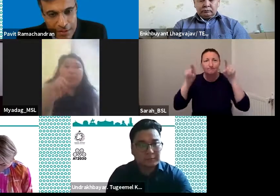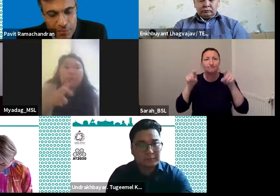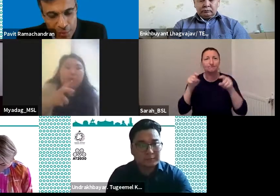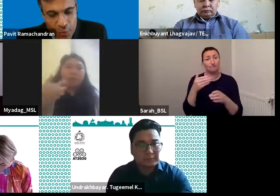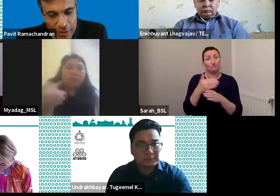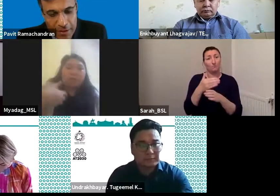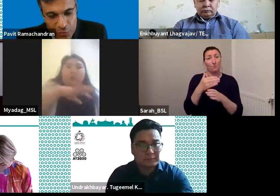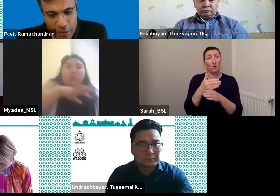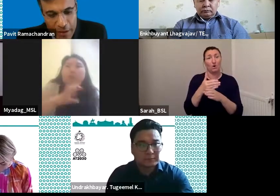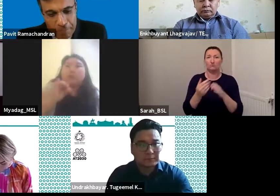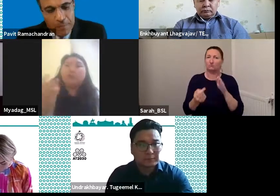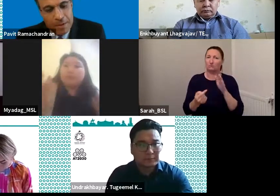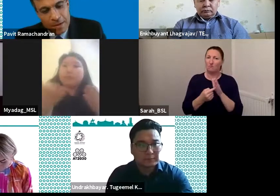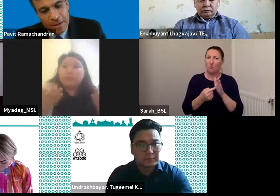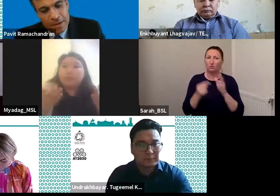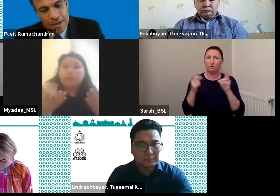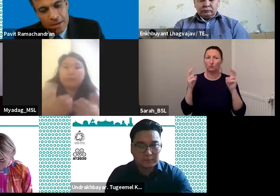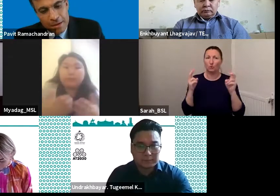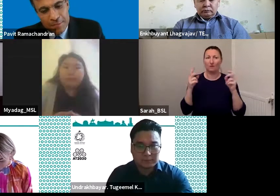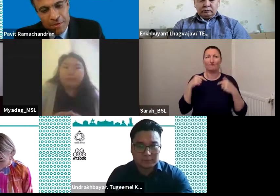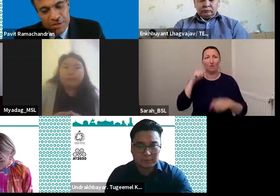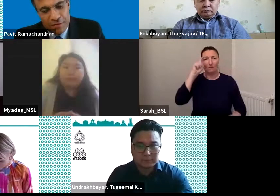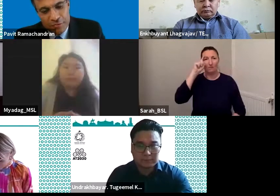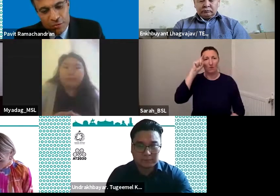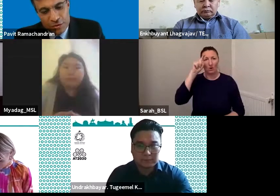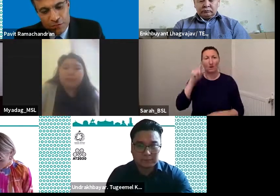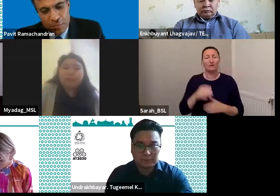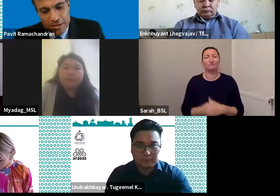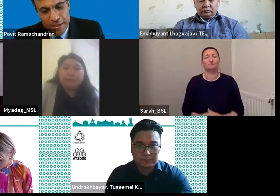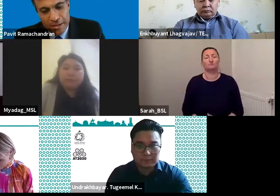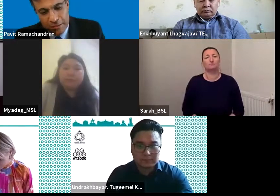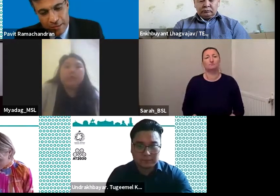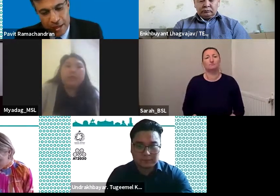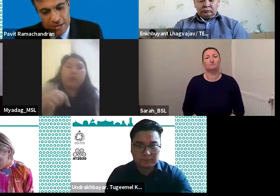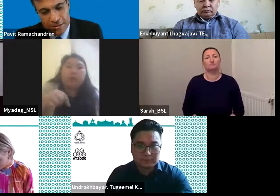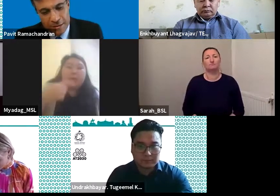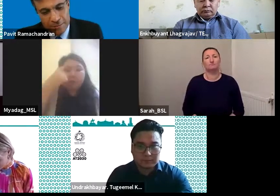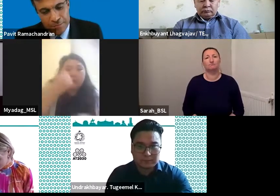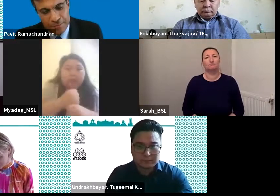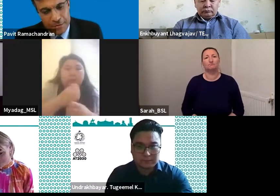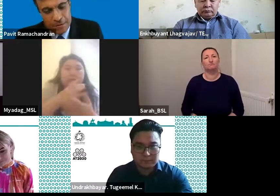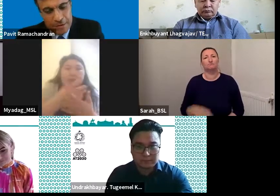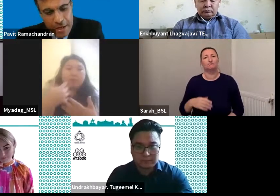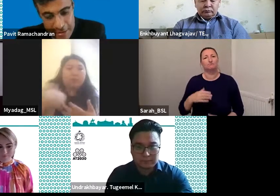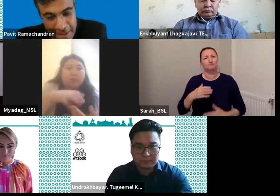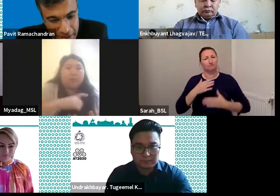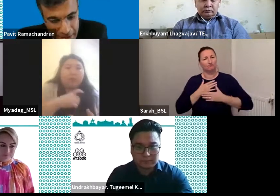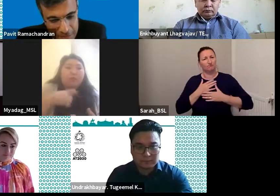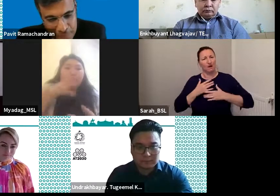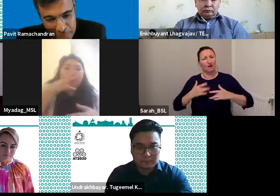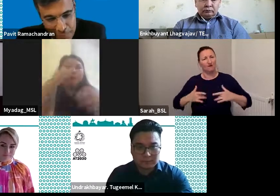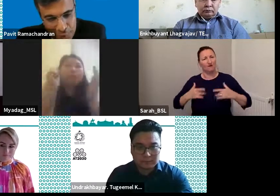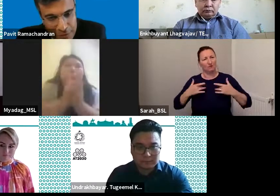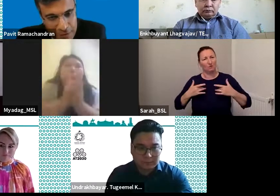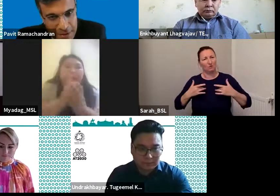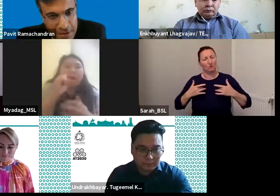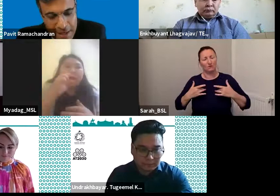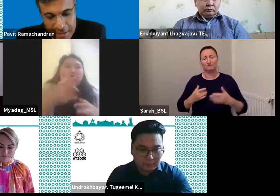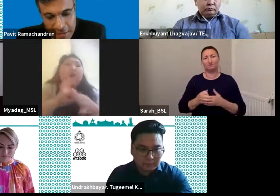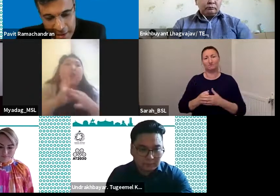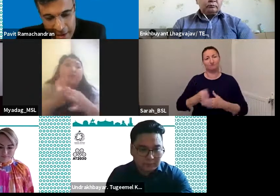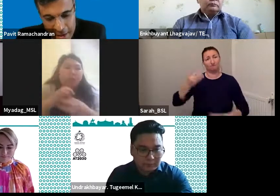for us in Mongolia as well. Let me share a few thoughts from my side. The last decade,